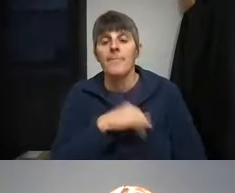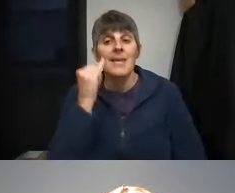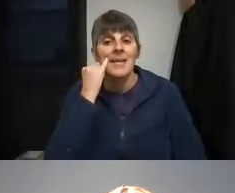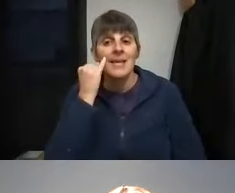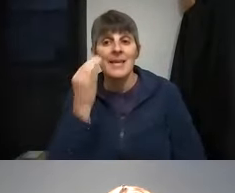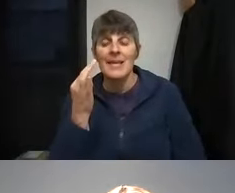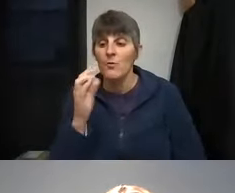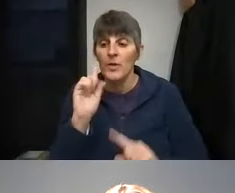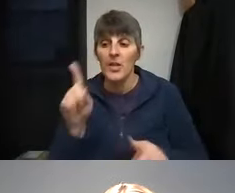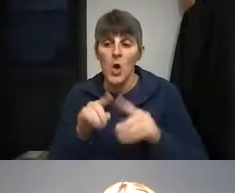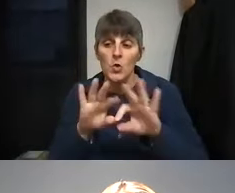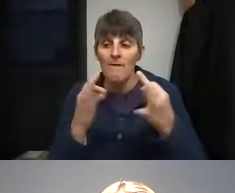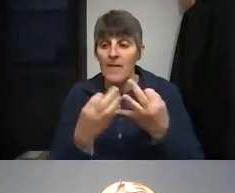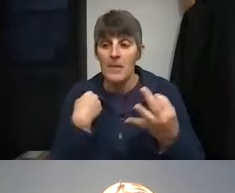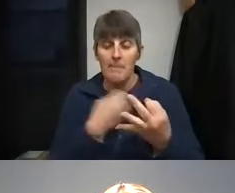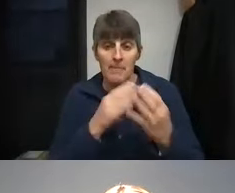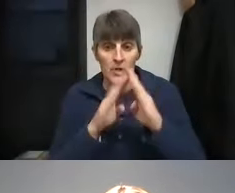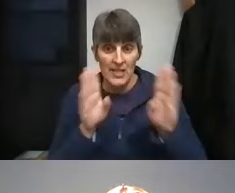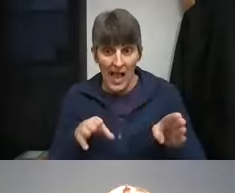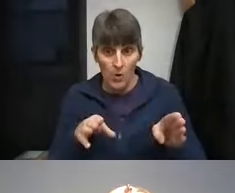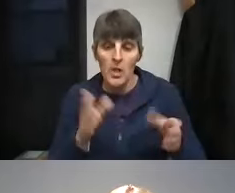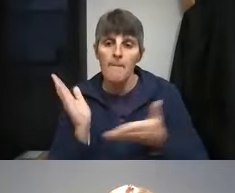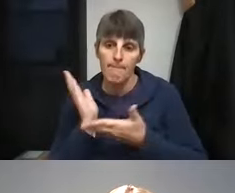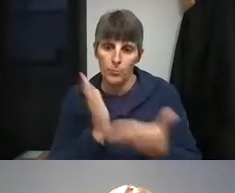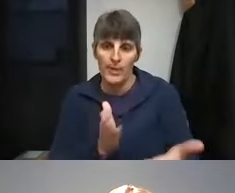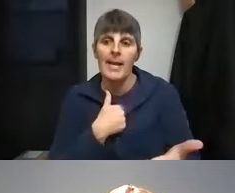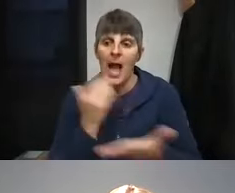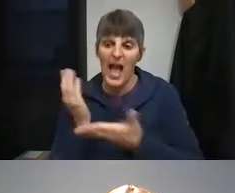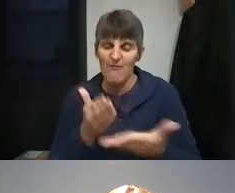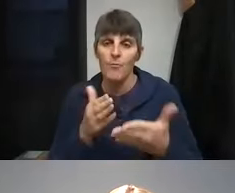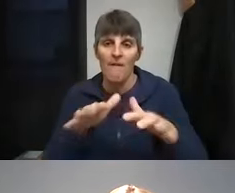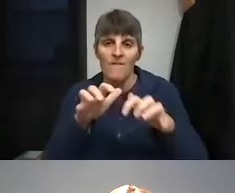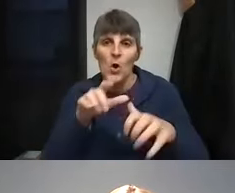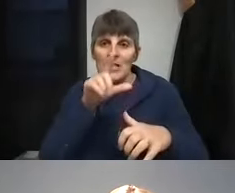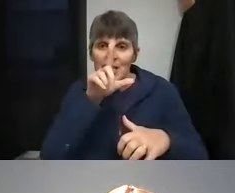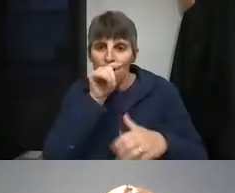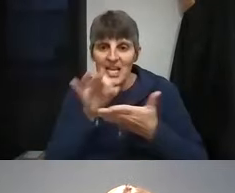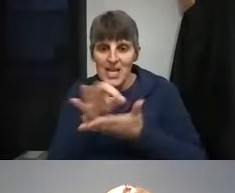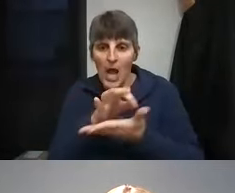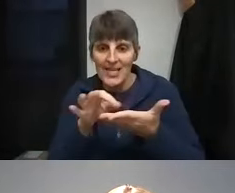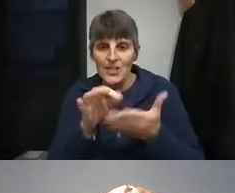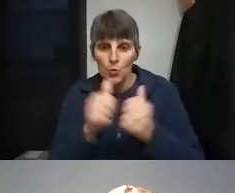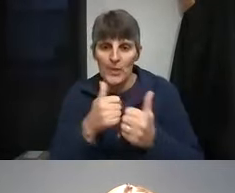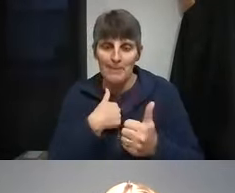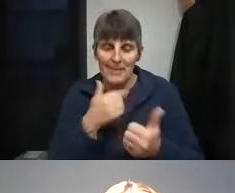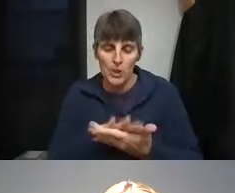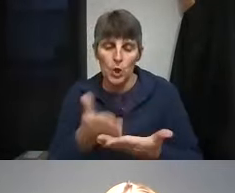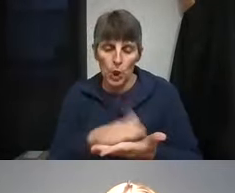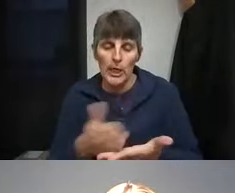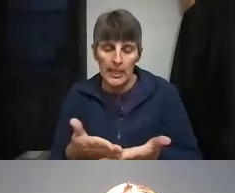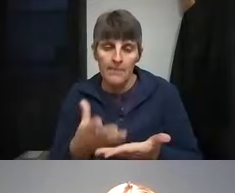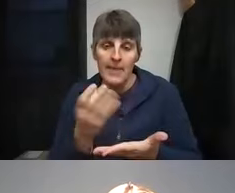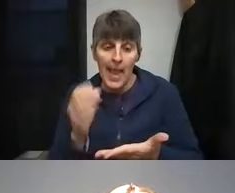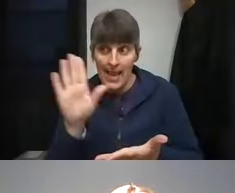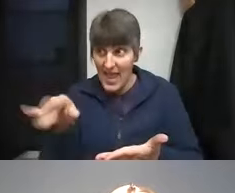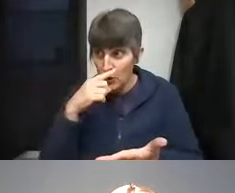If we're at like a family member's house, I've brought frozen chicken nuggets with me to cook. And hey,